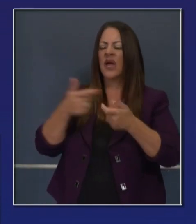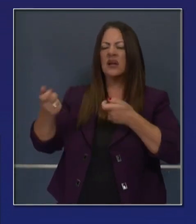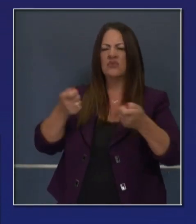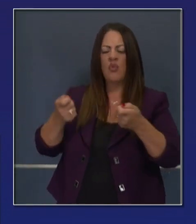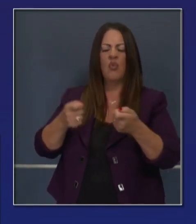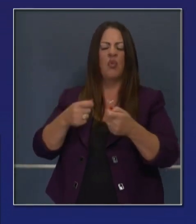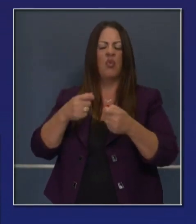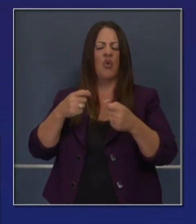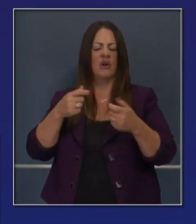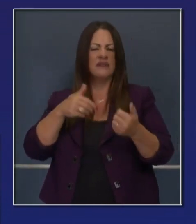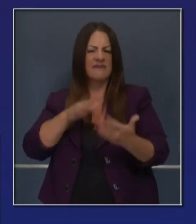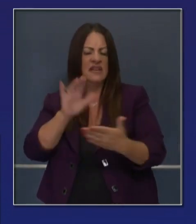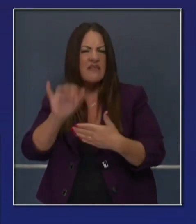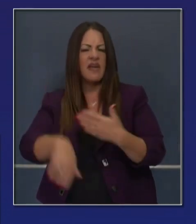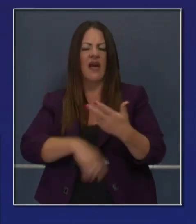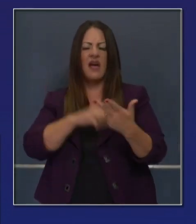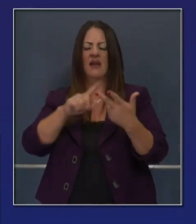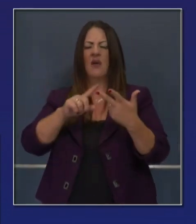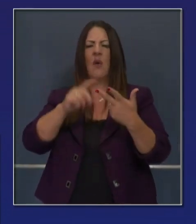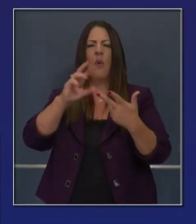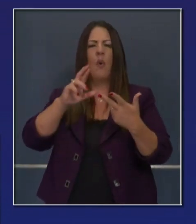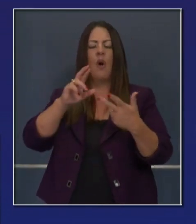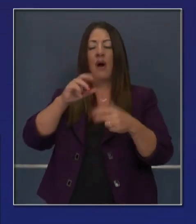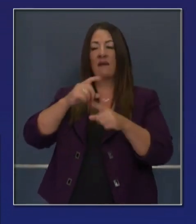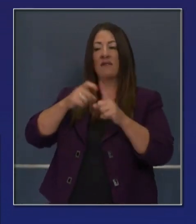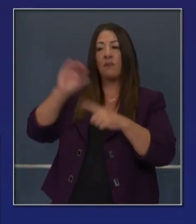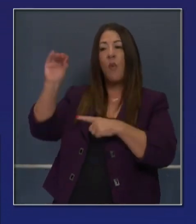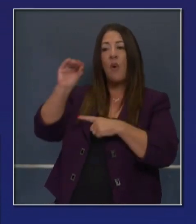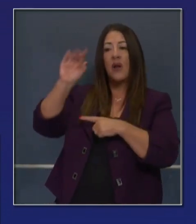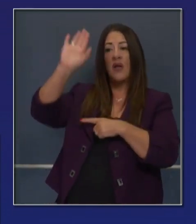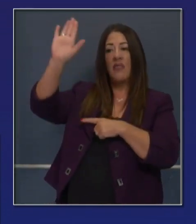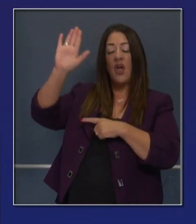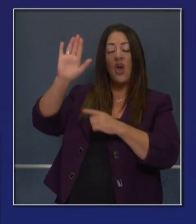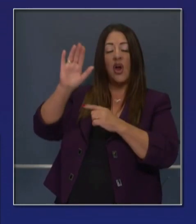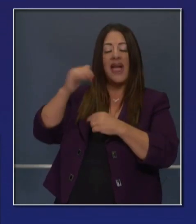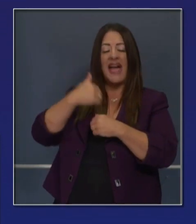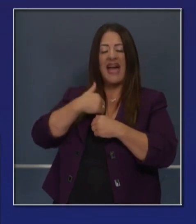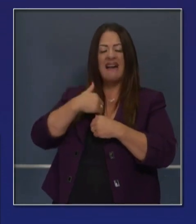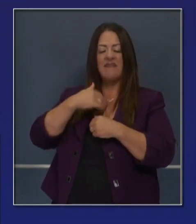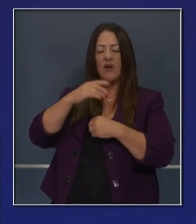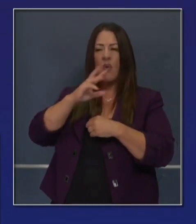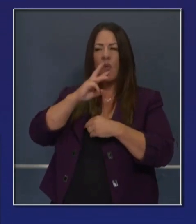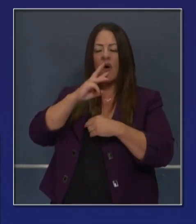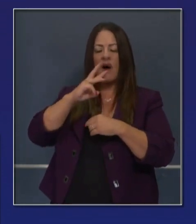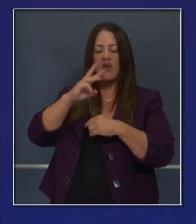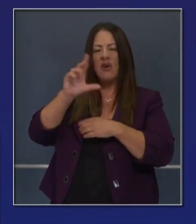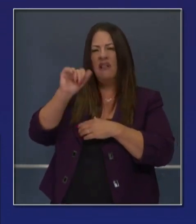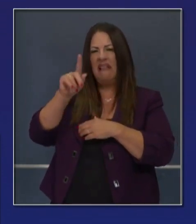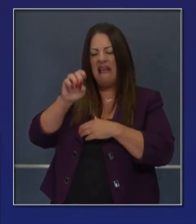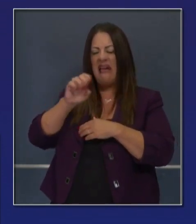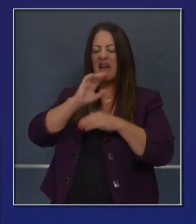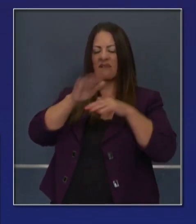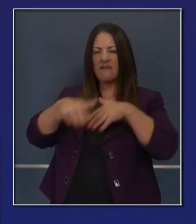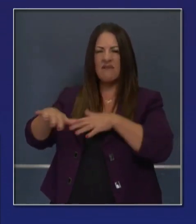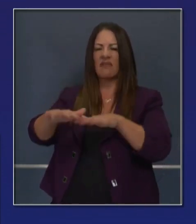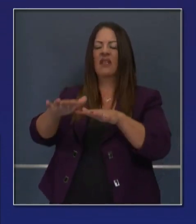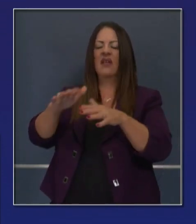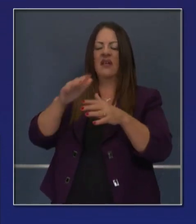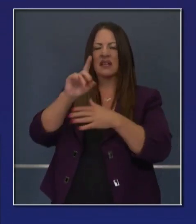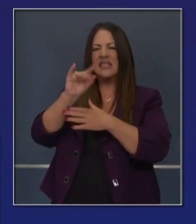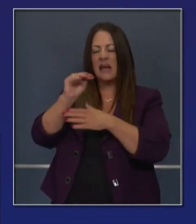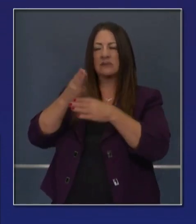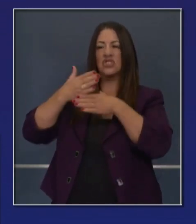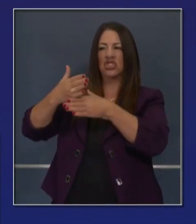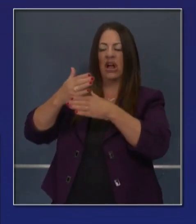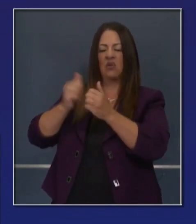of our state and the southern part of her state in Oregon. We had conversations that led to consideration to join